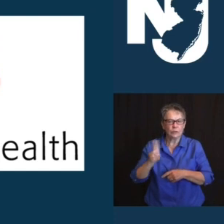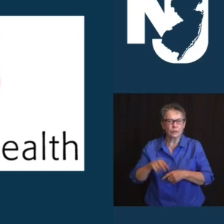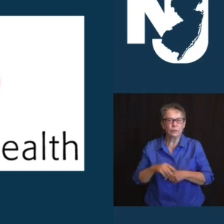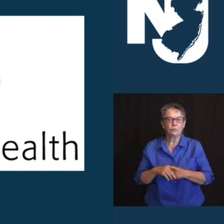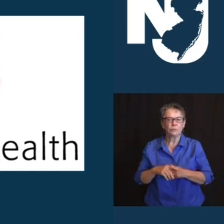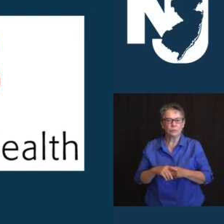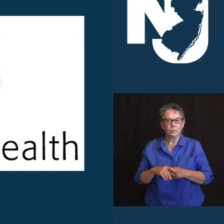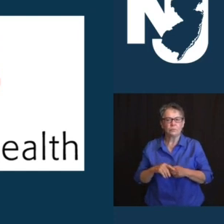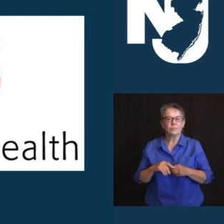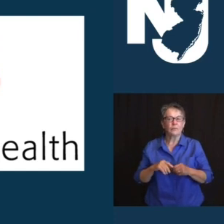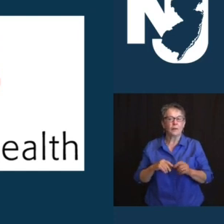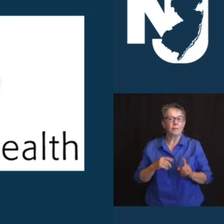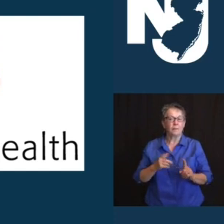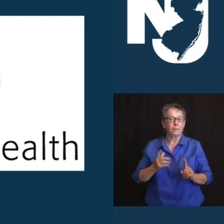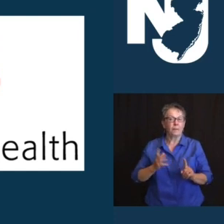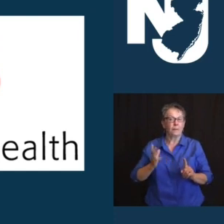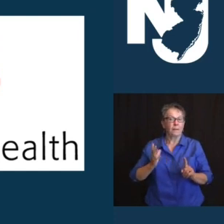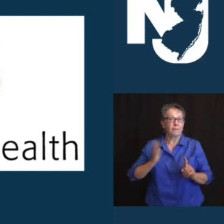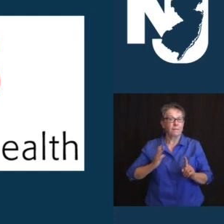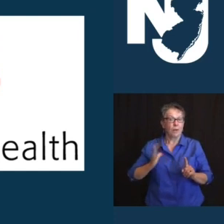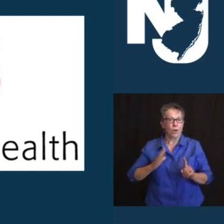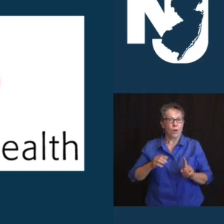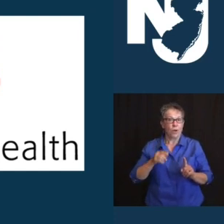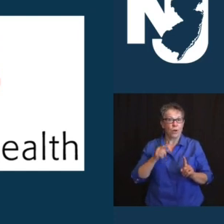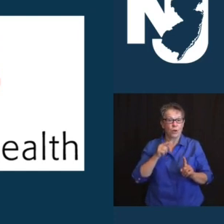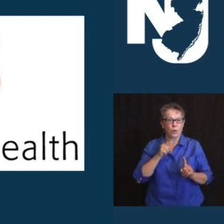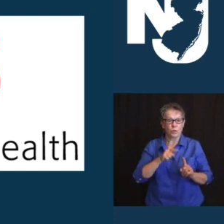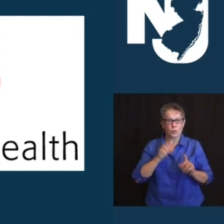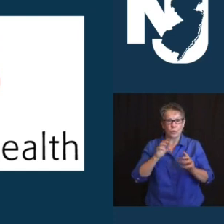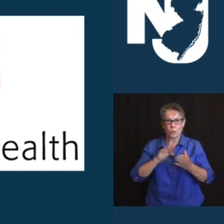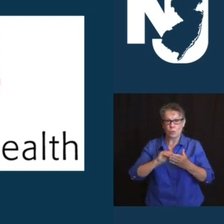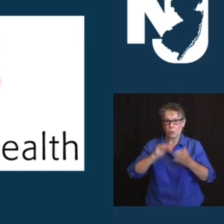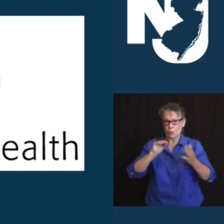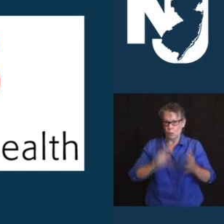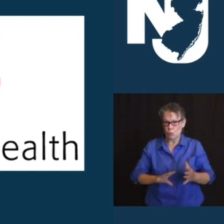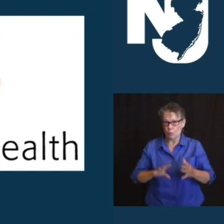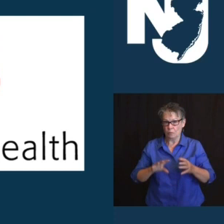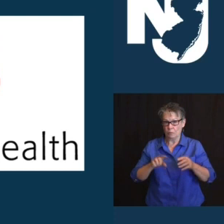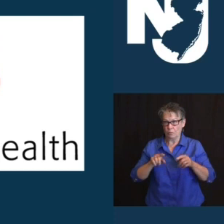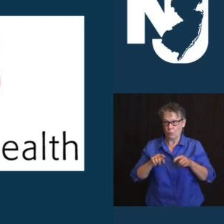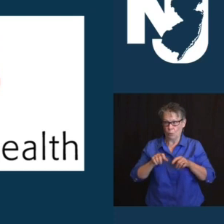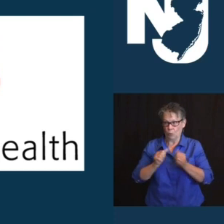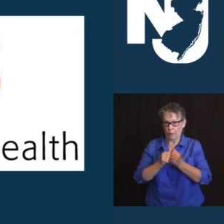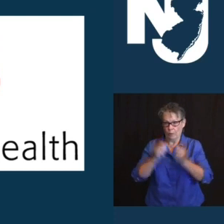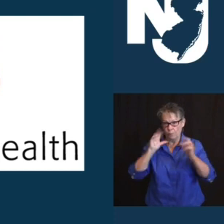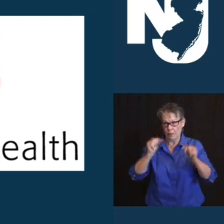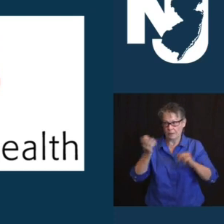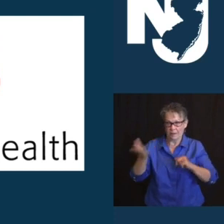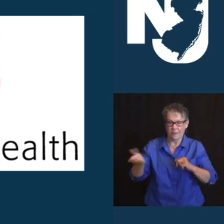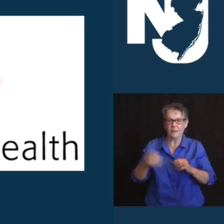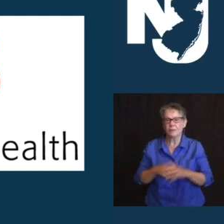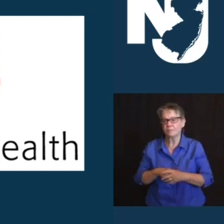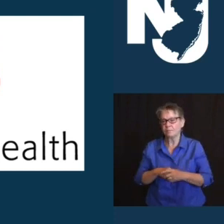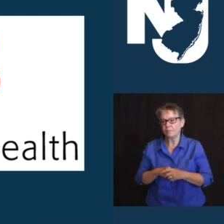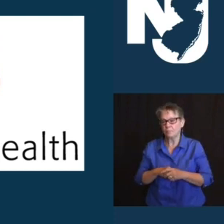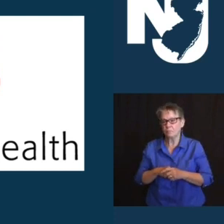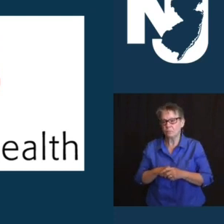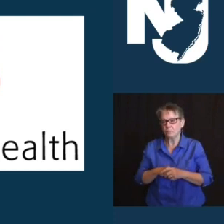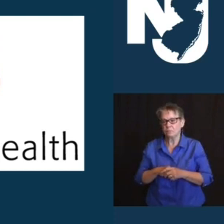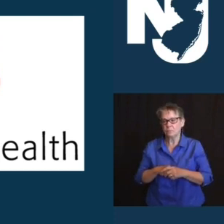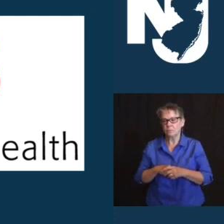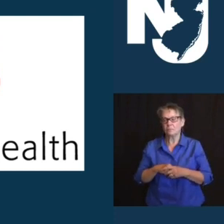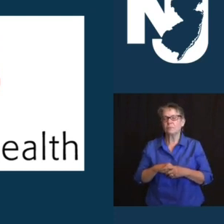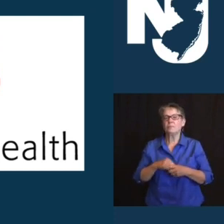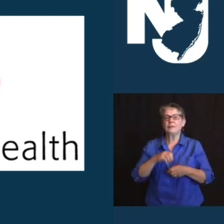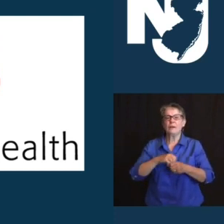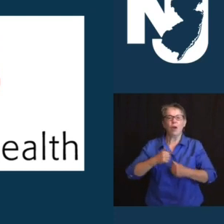Army Reserves for 7 years. More contact tracers like Deandra represent the future of public